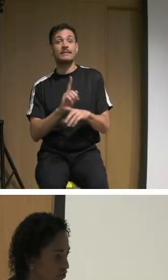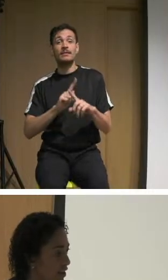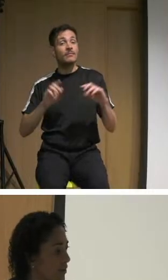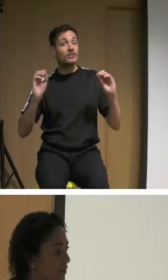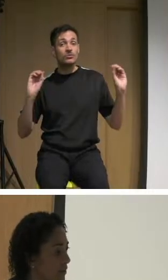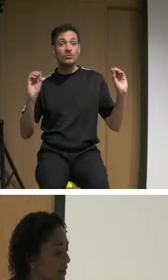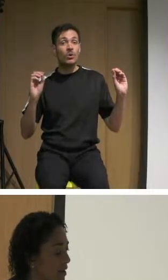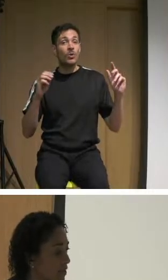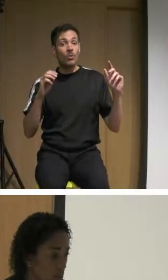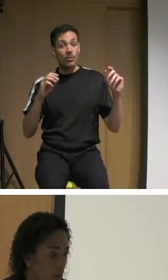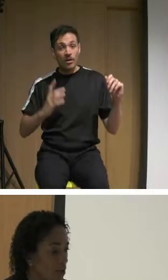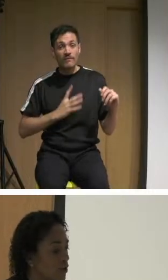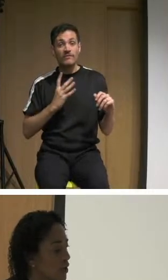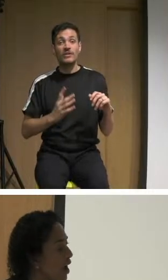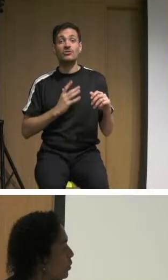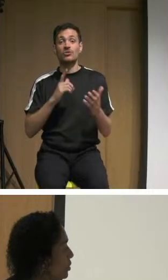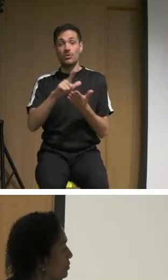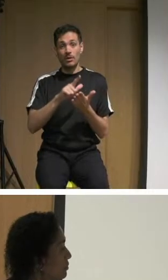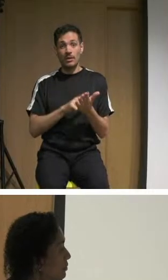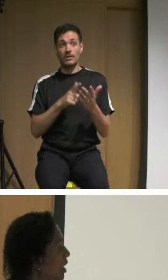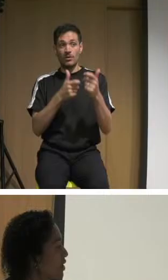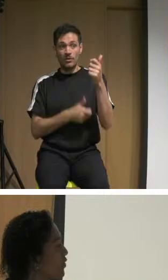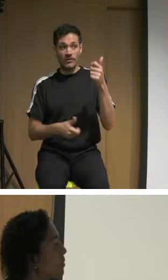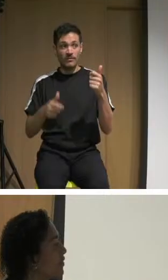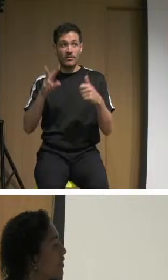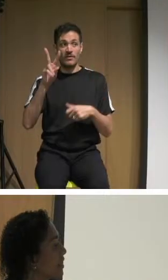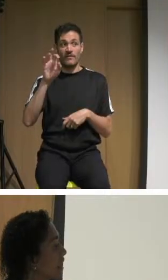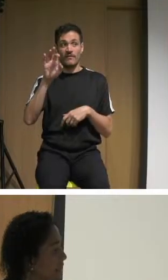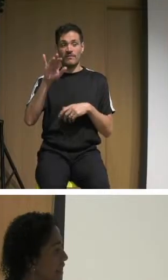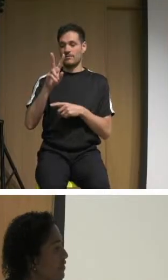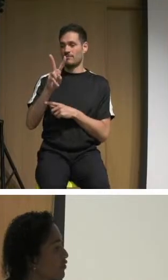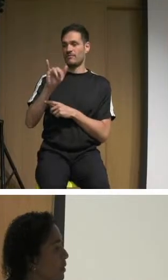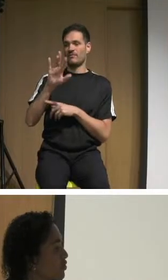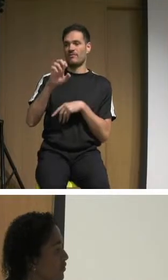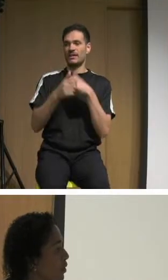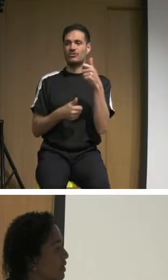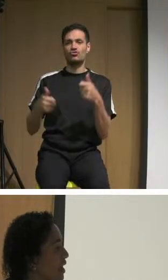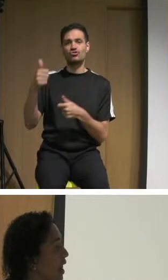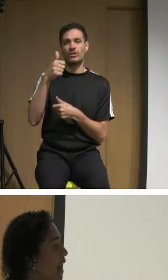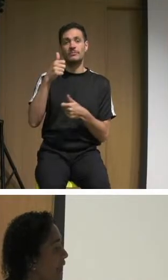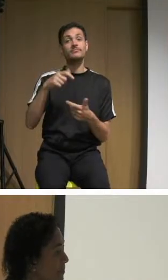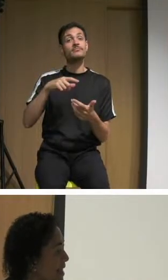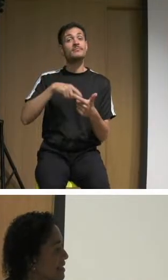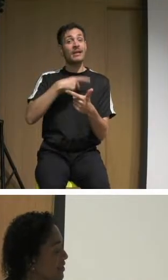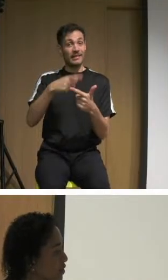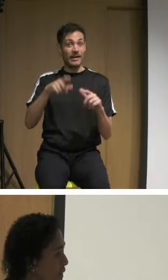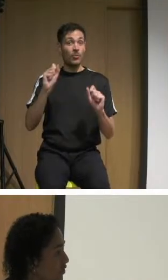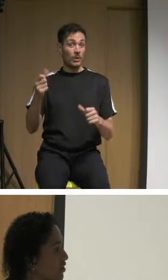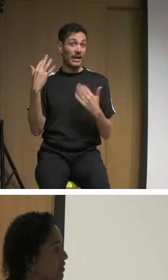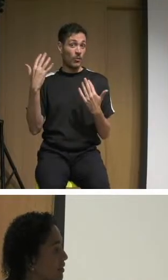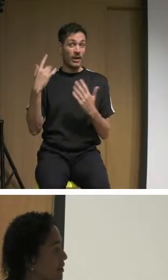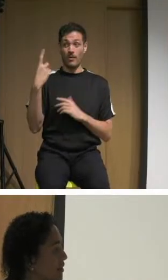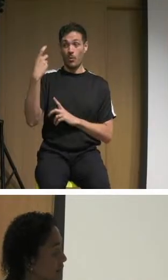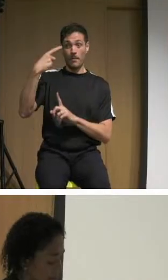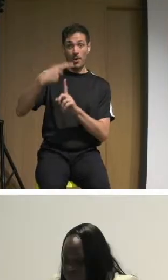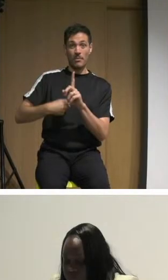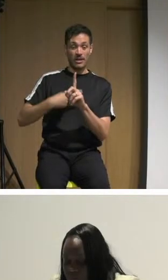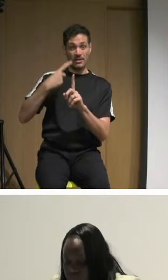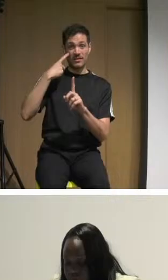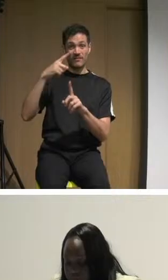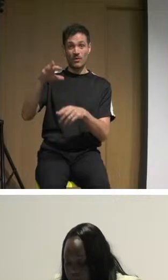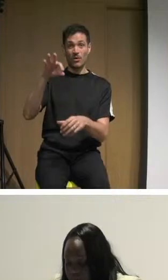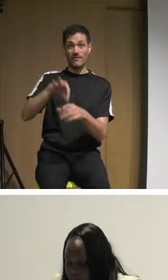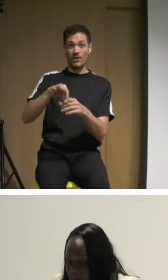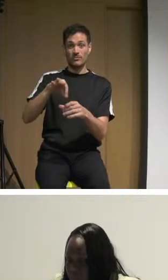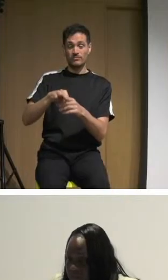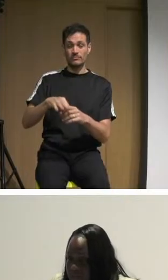vice chair, then we could go another month and have a special vote. I'm asking the question. So I want to answer your